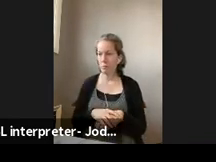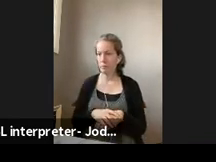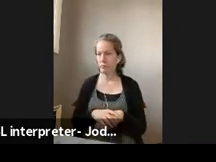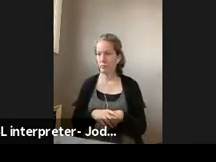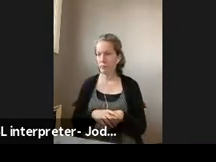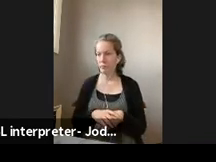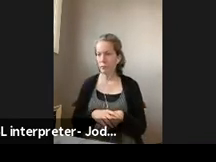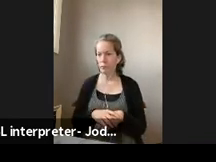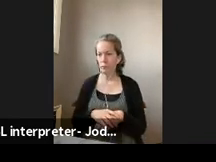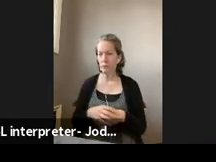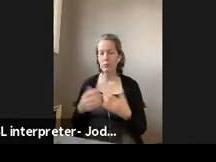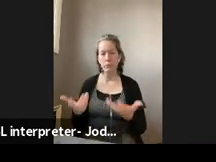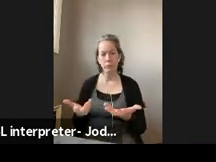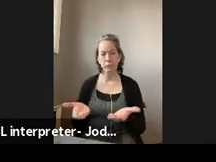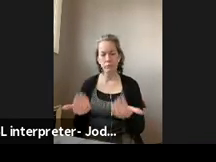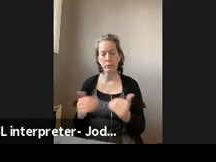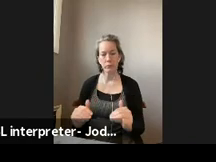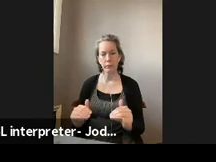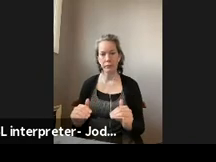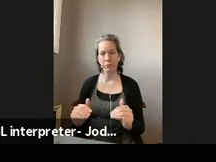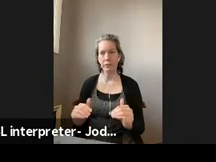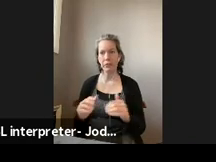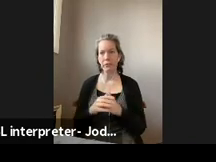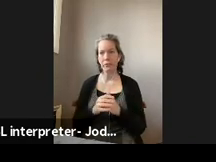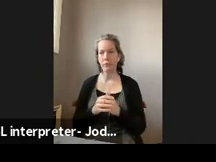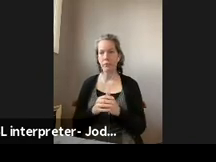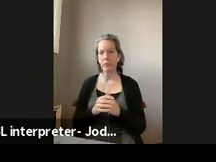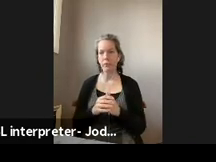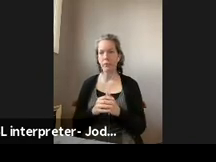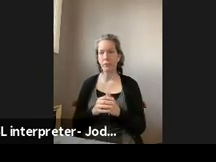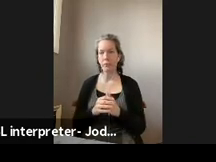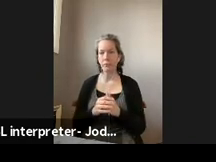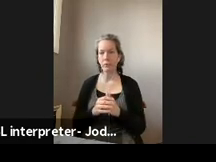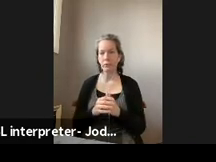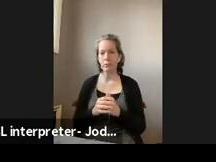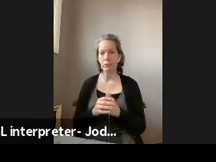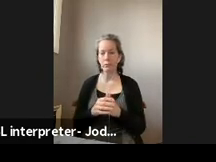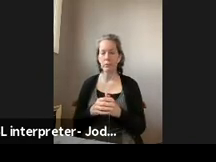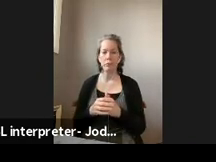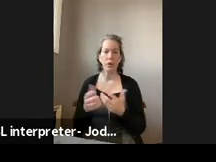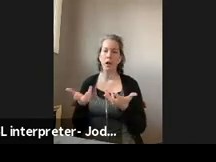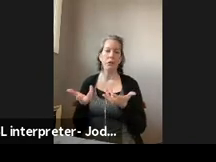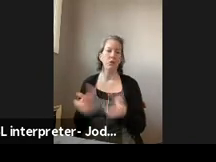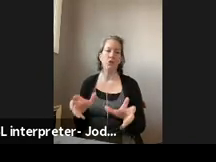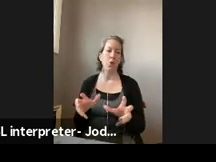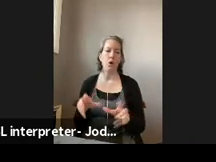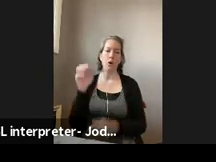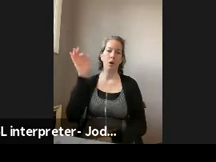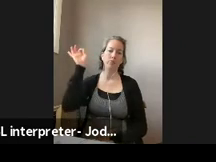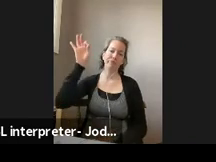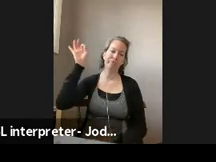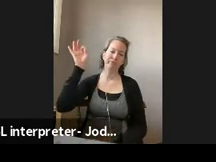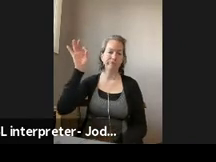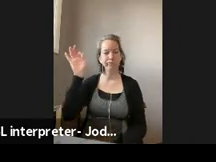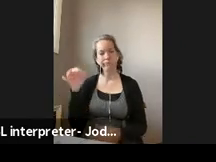Okay. So next up, the last thing we want to do is sit here and tell you something you already know. So I'm going to send around